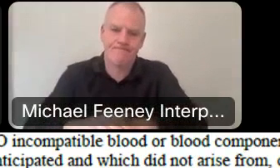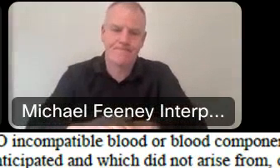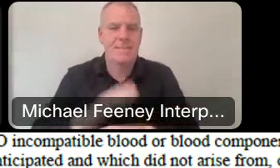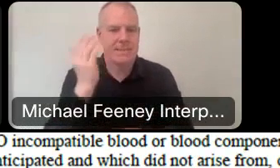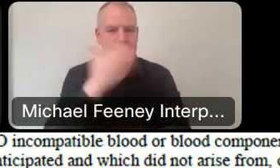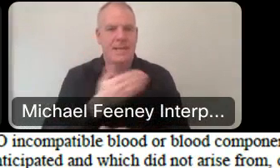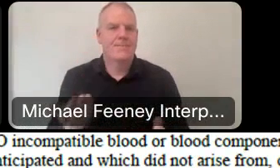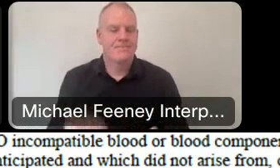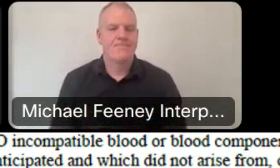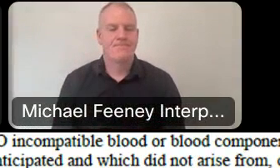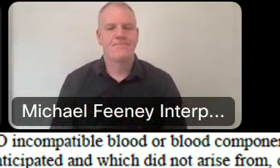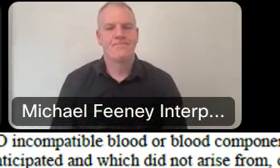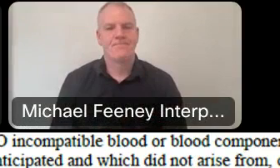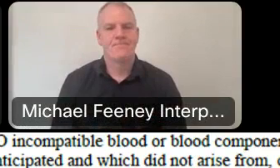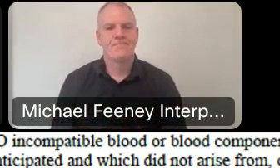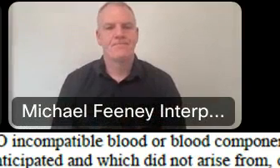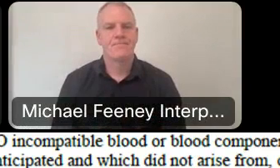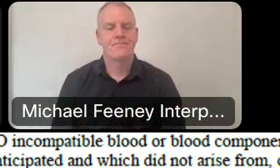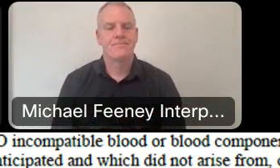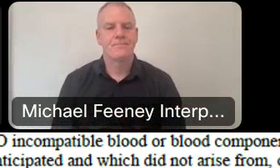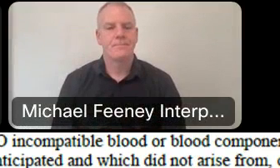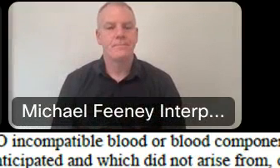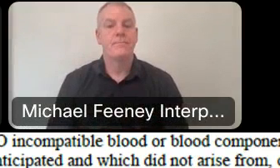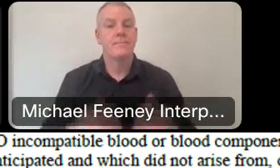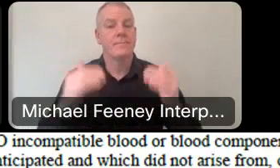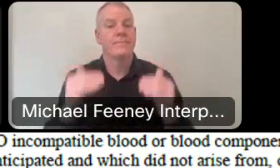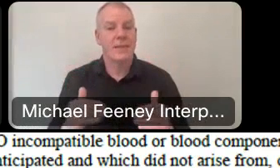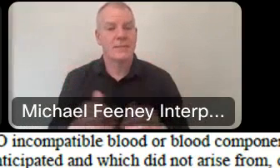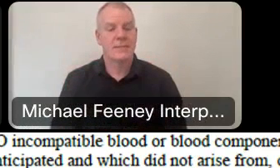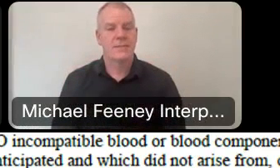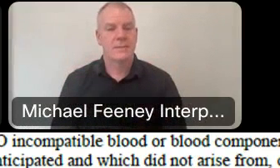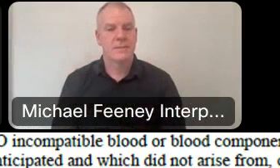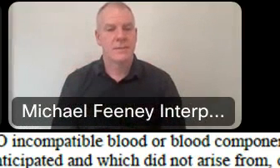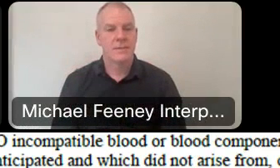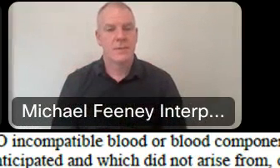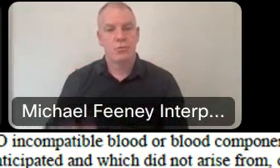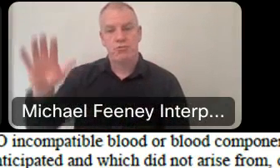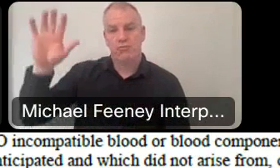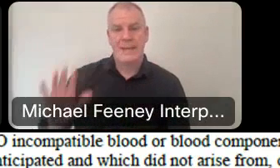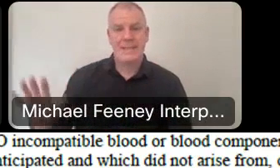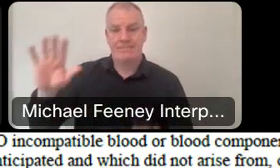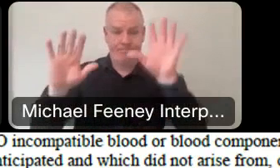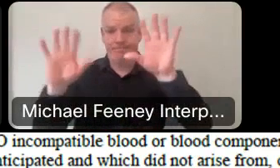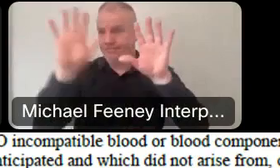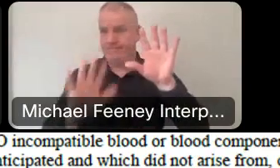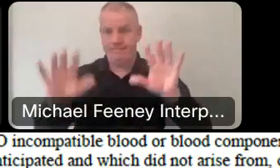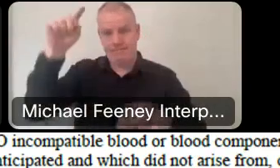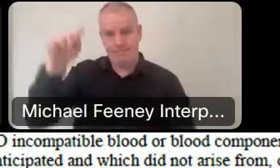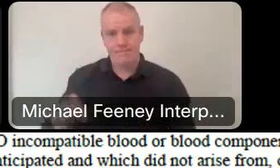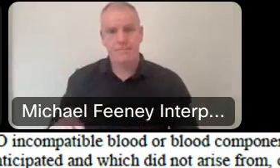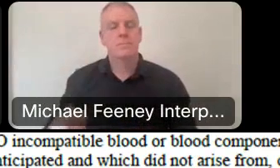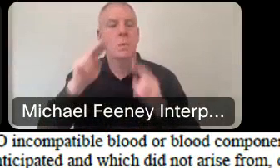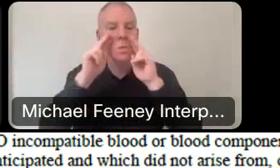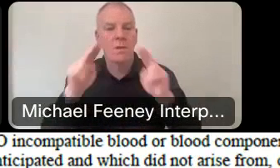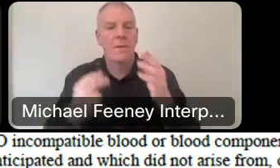be death. Then moving over to the right of the slide, one of the